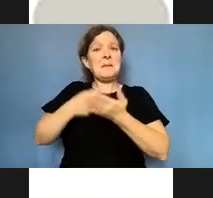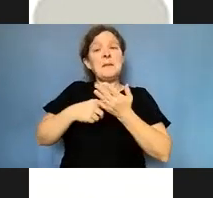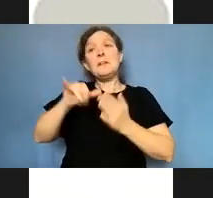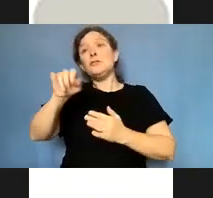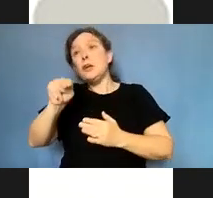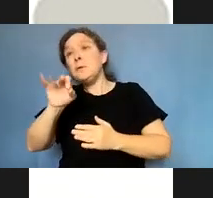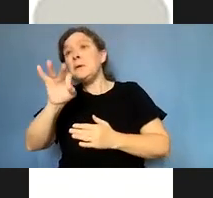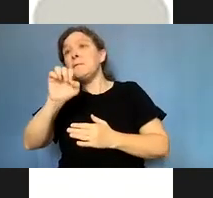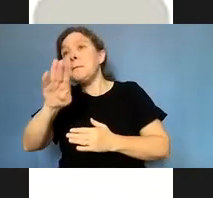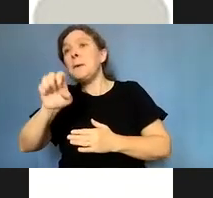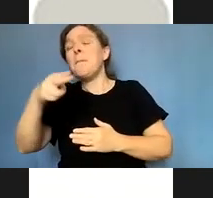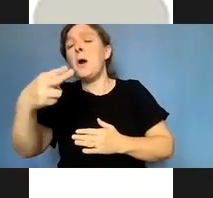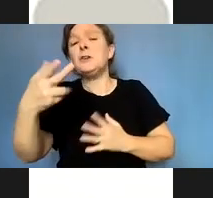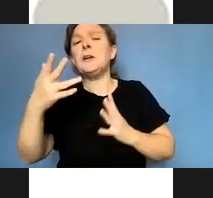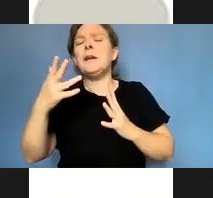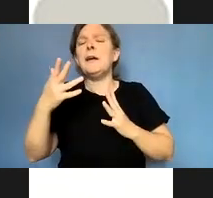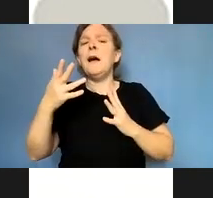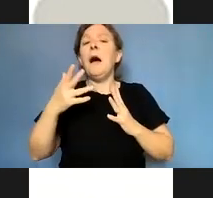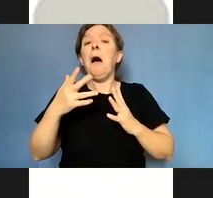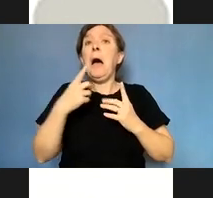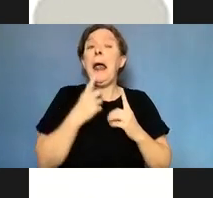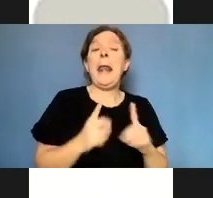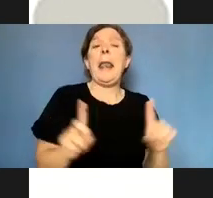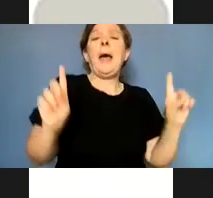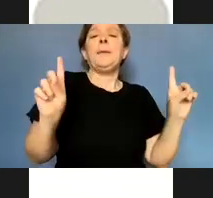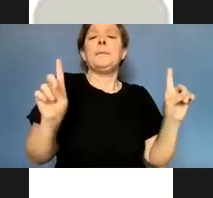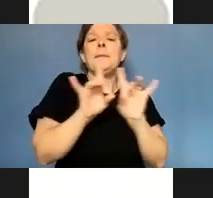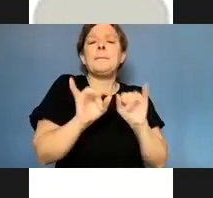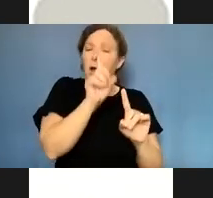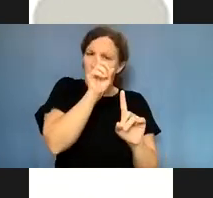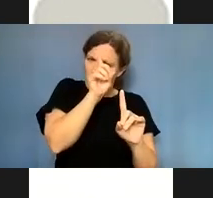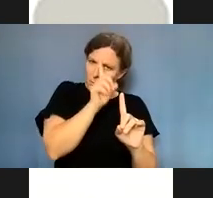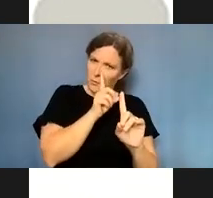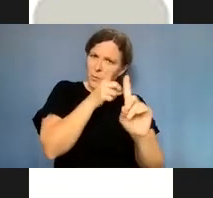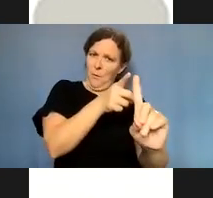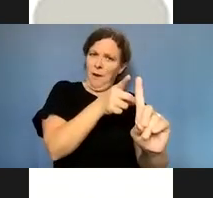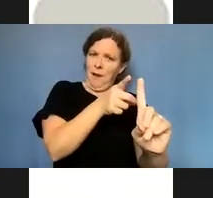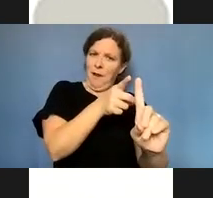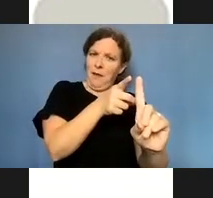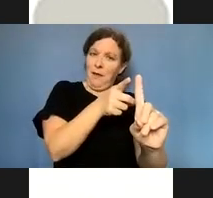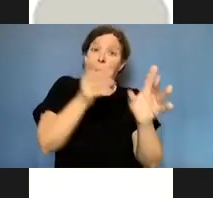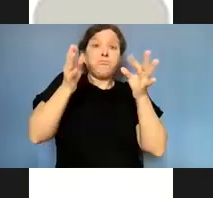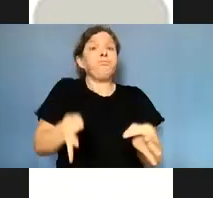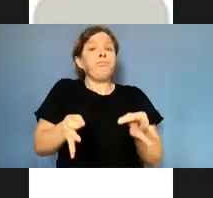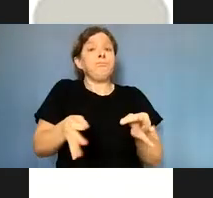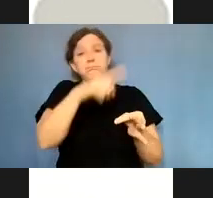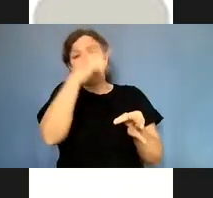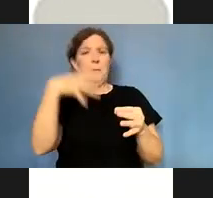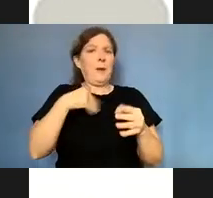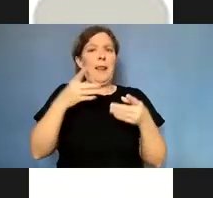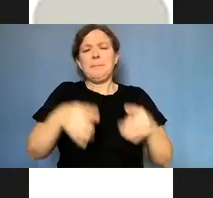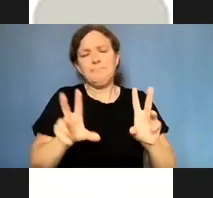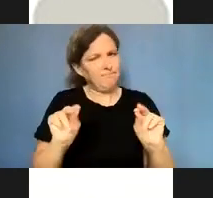February, March, we have to realize that these are targets, but they may not sort